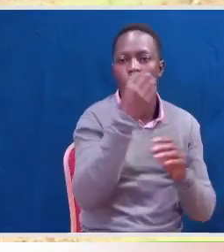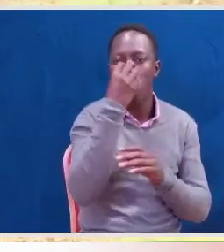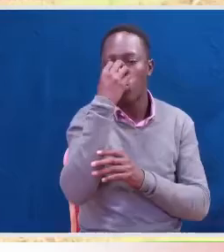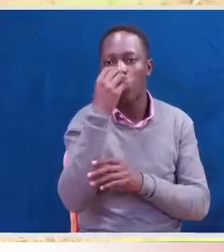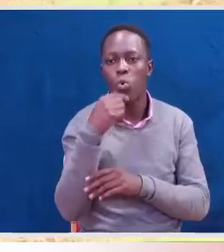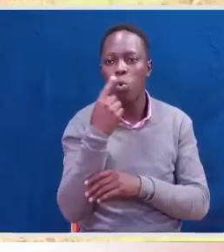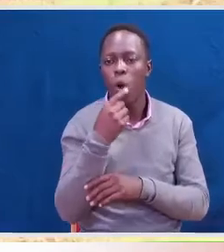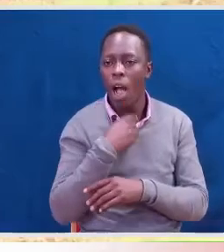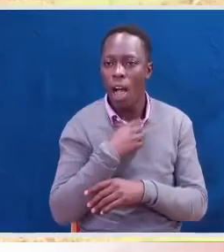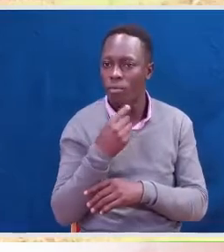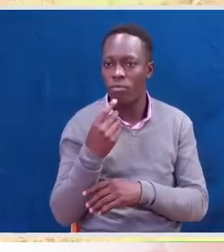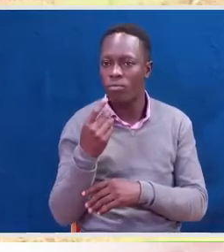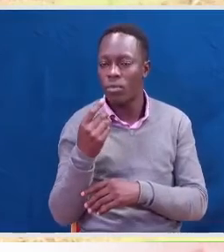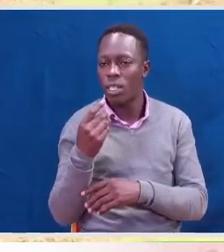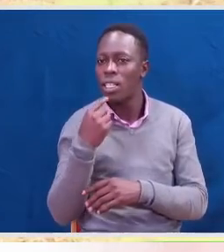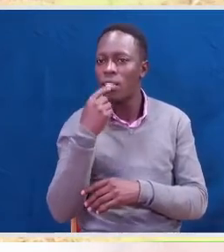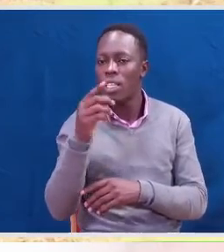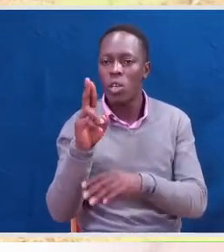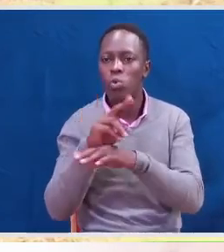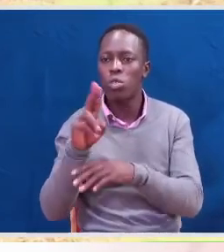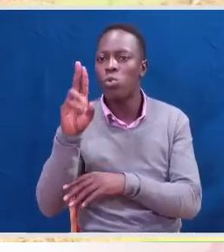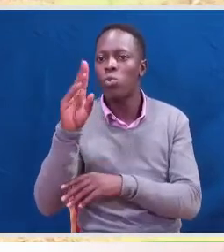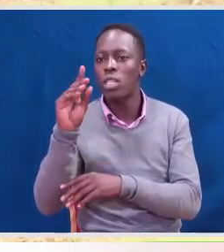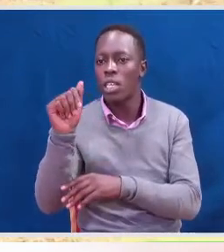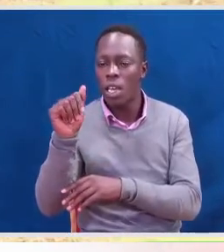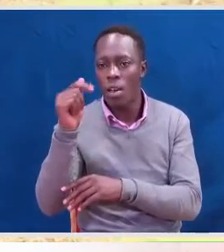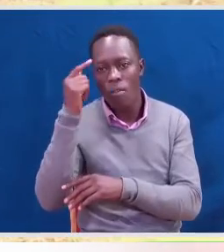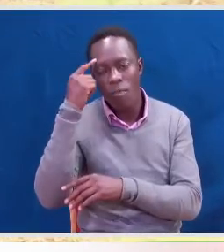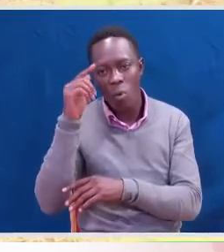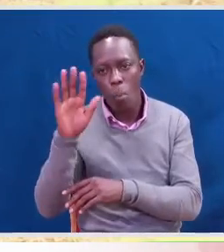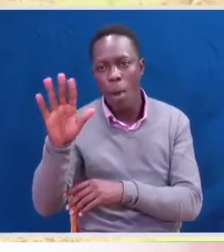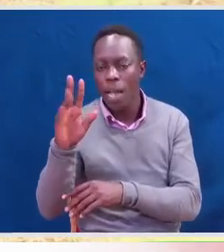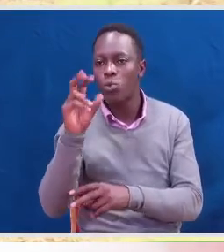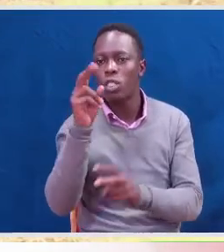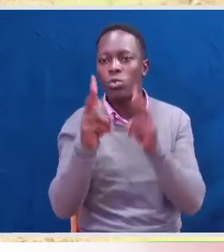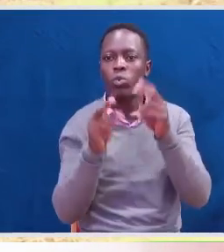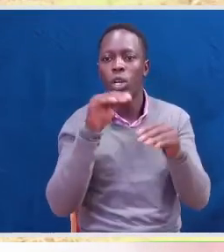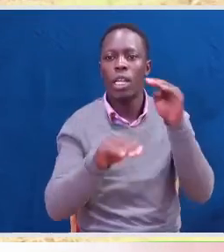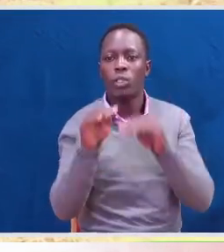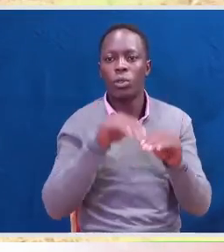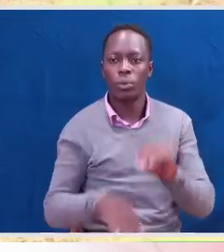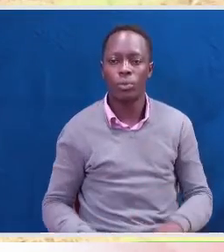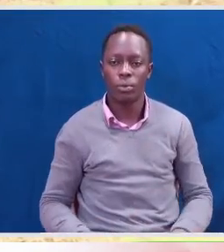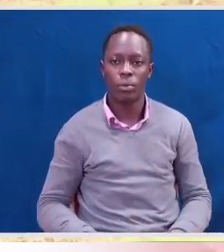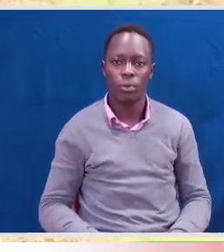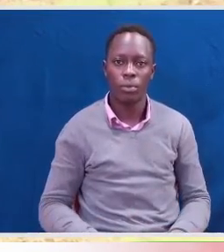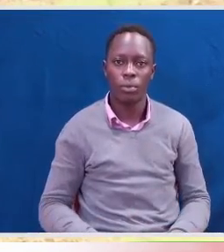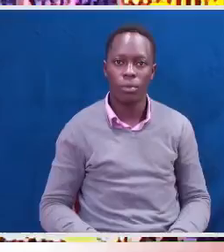has hinted of using UDA as his vehicle come 2022. Elizabeth Mutuko, TV 47 Nairobi.